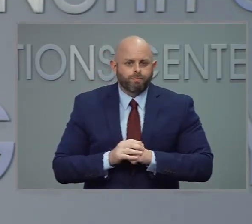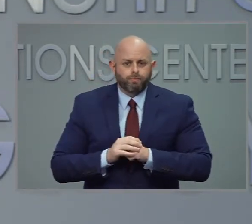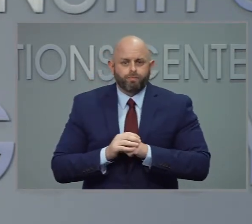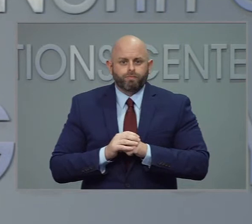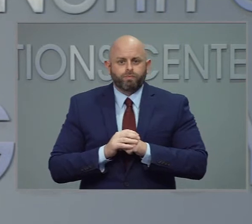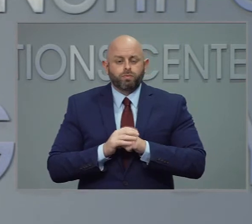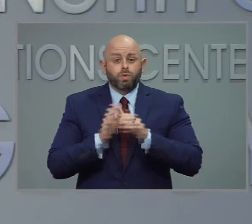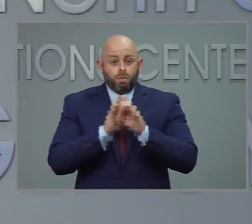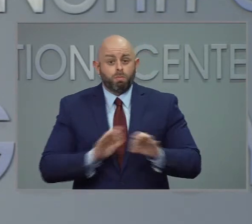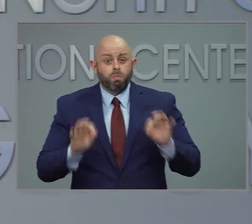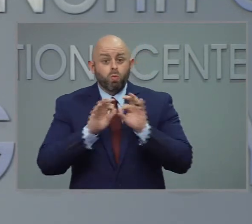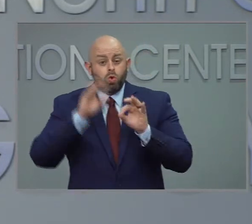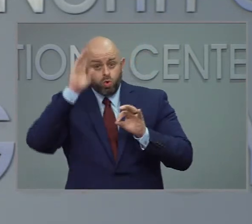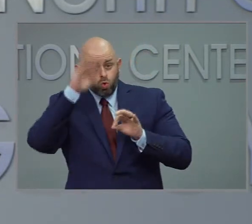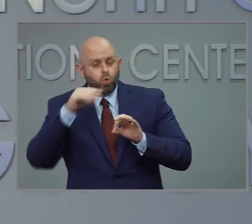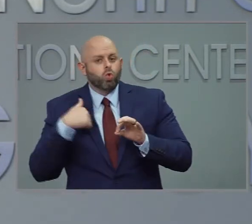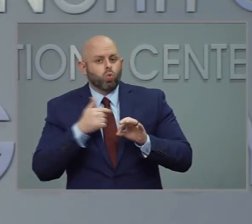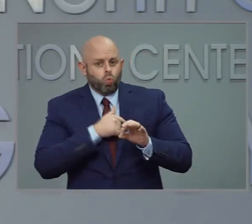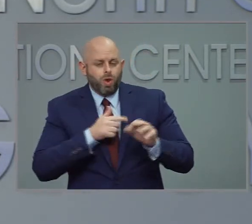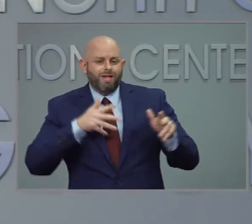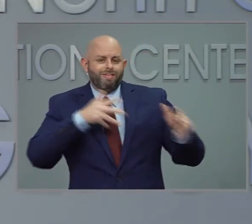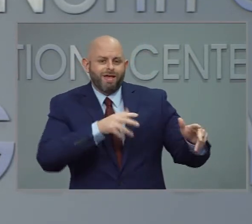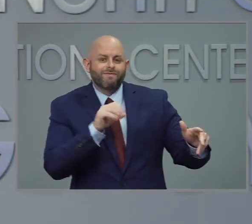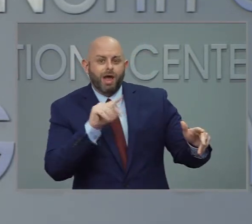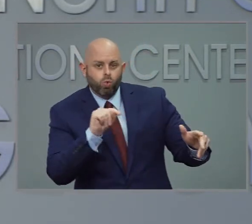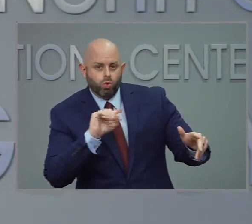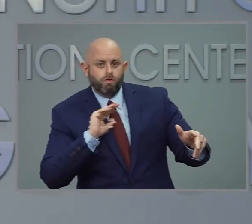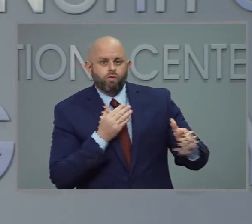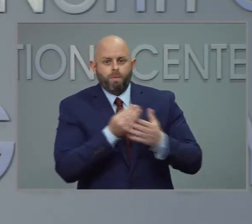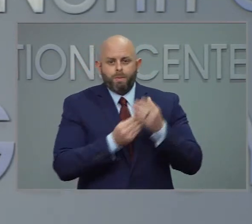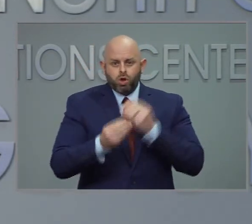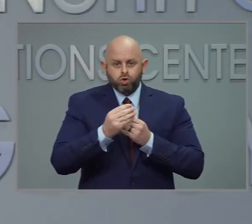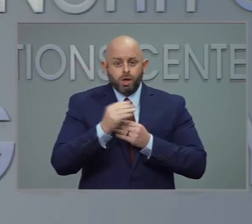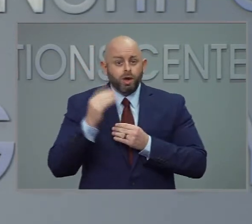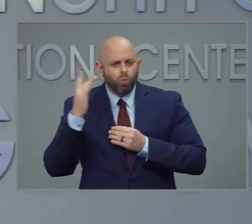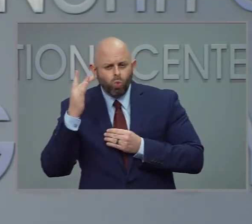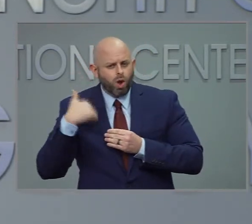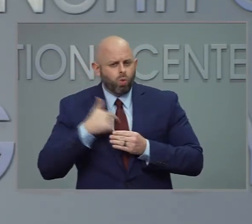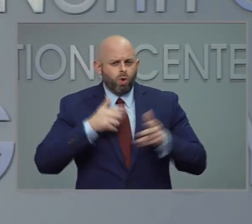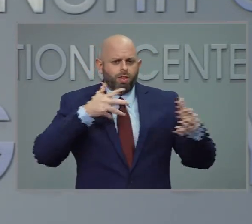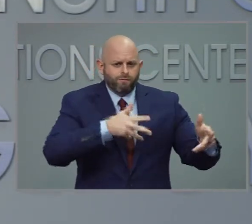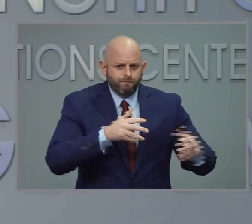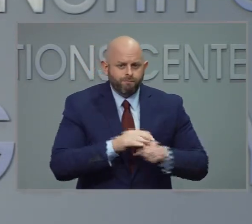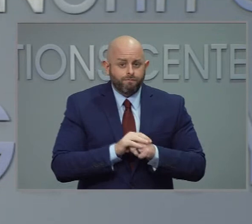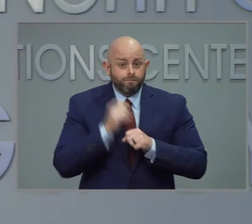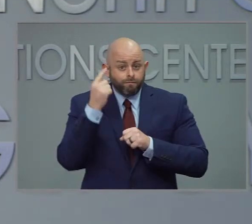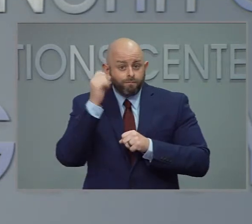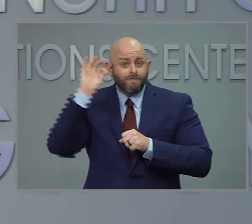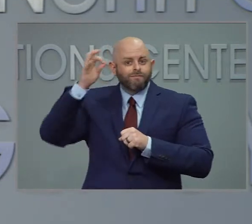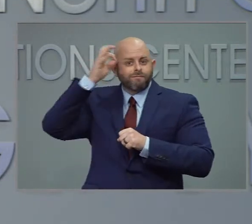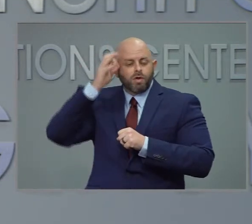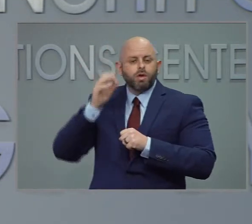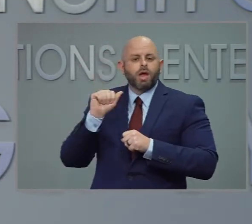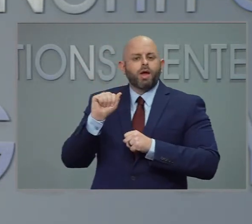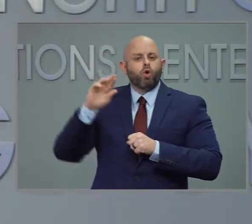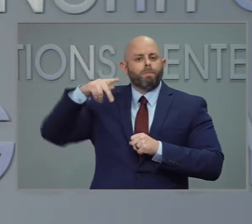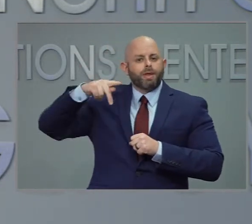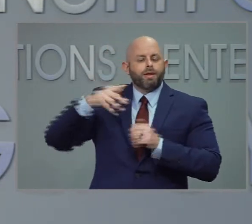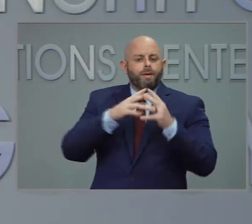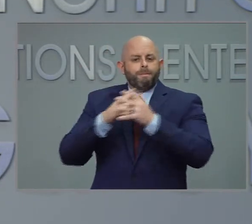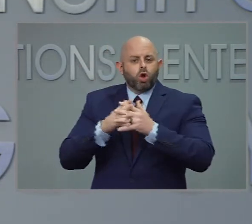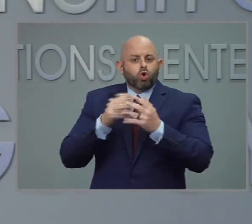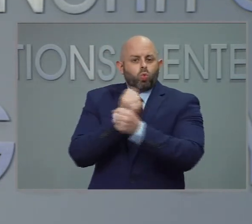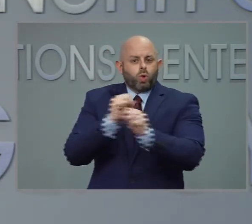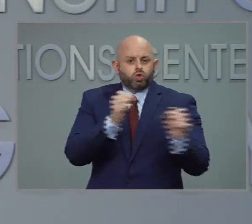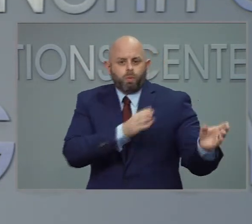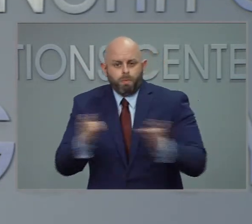left out of this state-funded budget and why. Thanks to the American Rescue Plan, some of our most pressing needs to